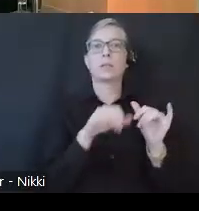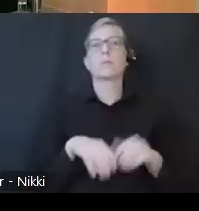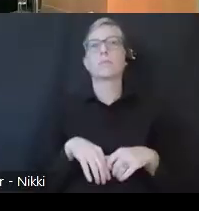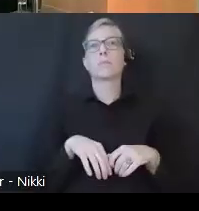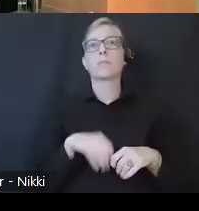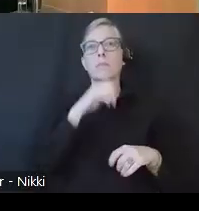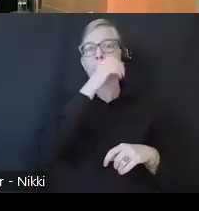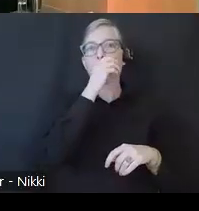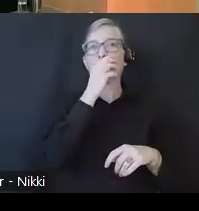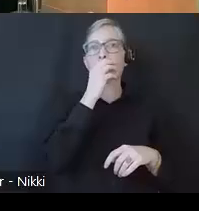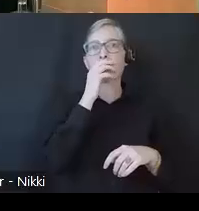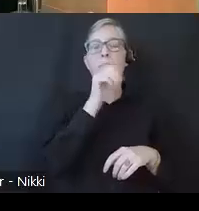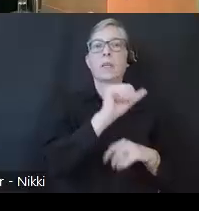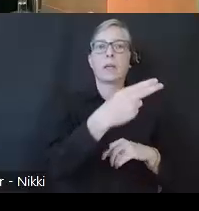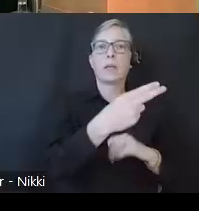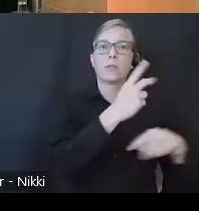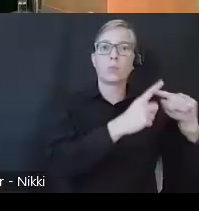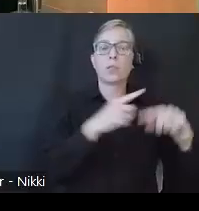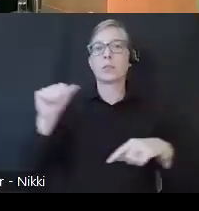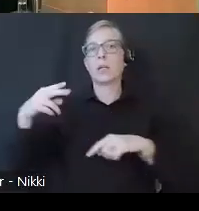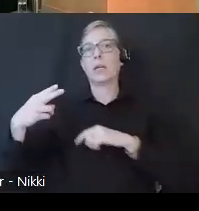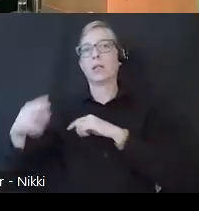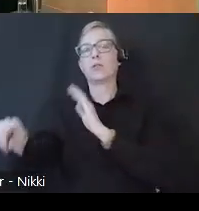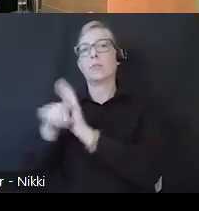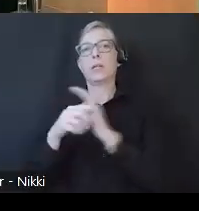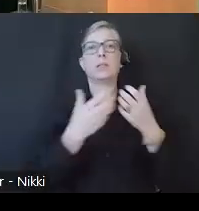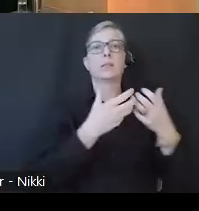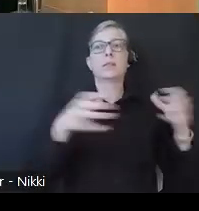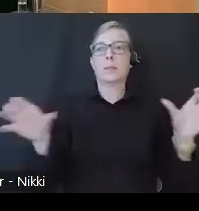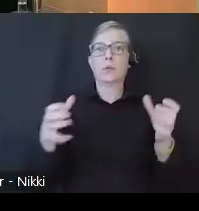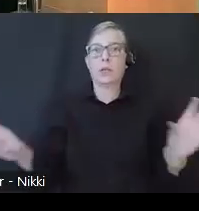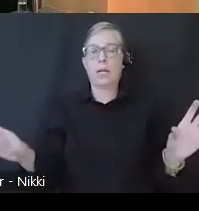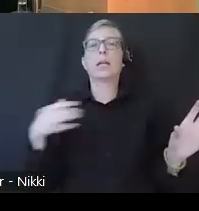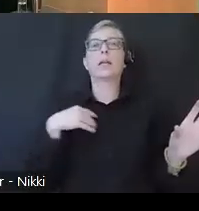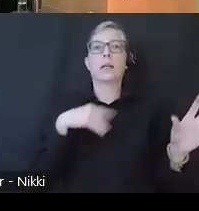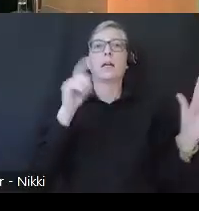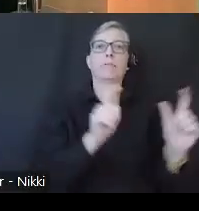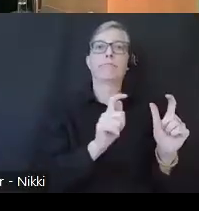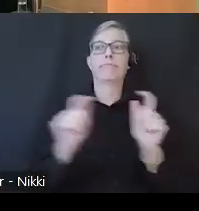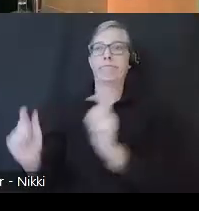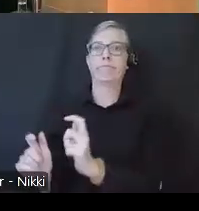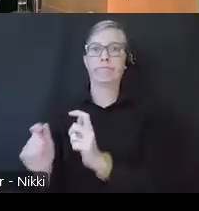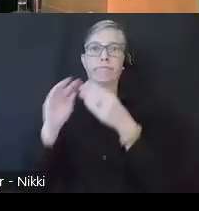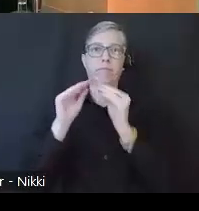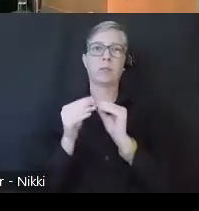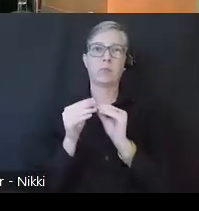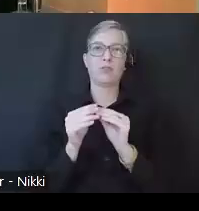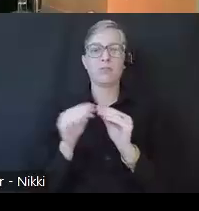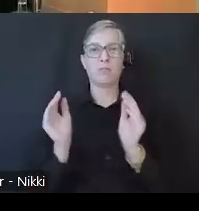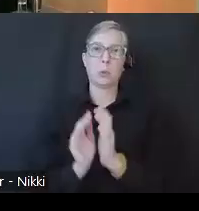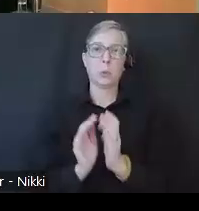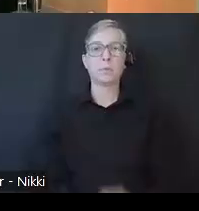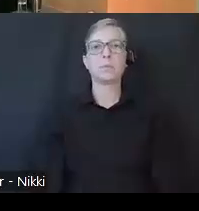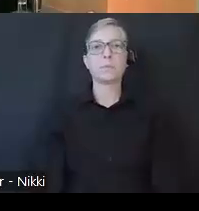AH plus and AH minus, especially with some of those later measures we introduced, like the MUSAC, our numbers are quite small. We're